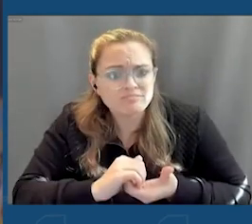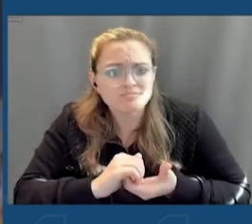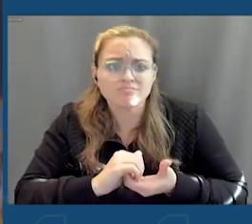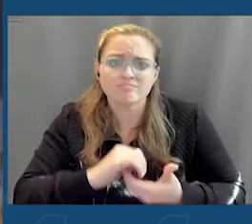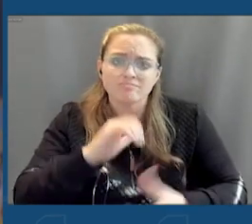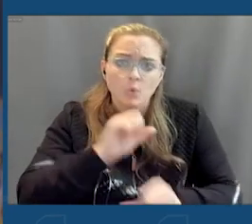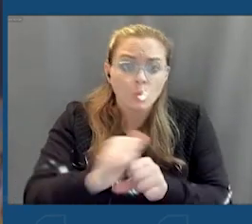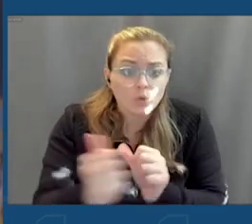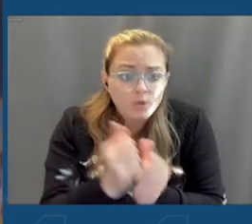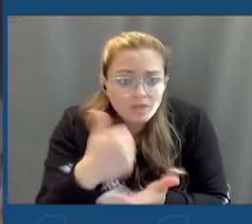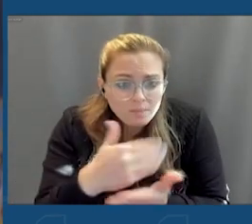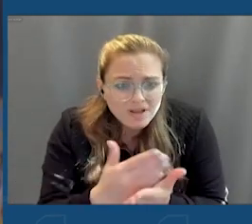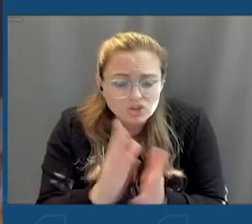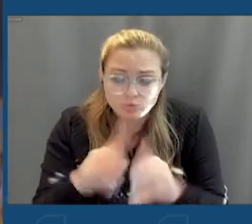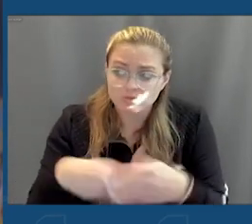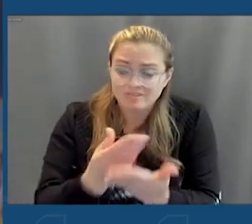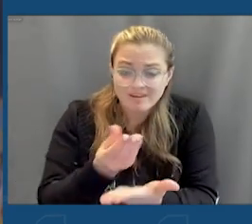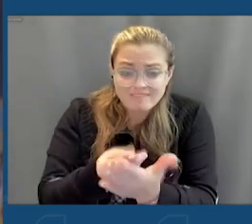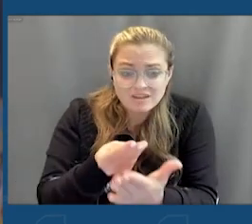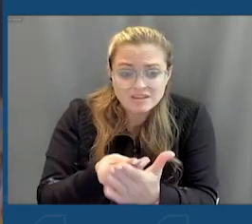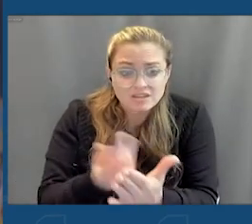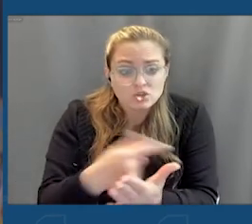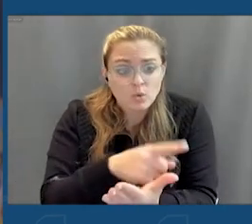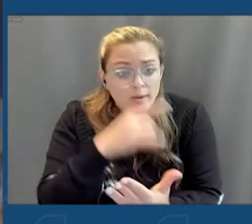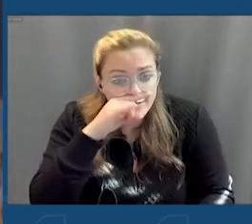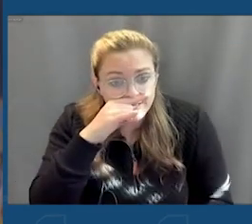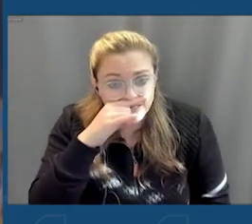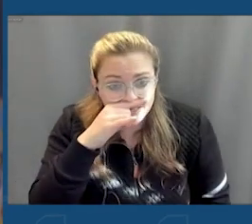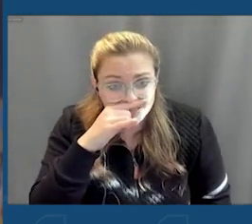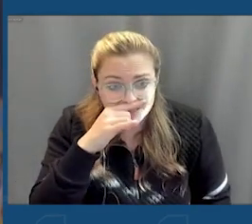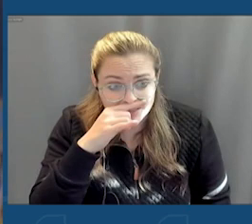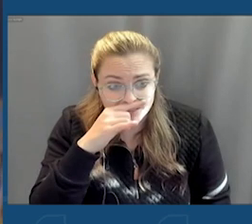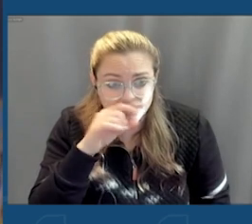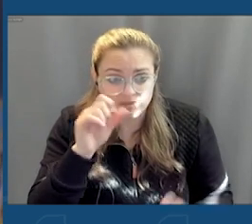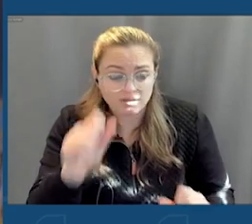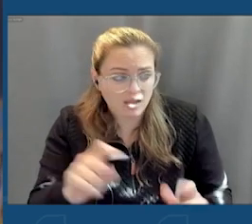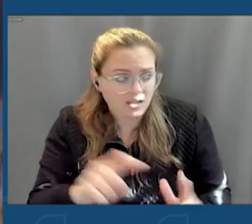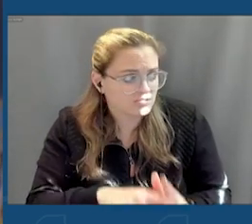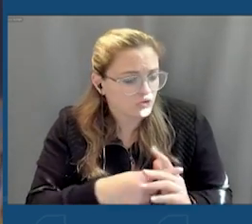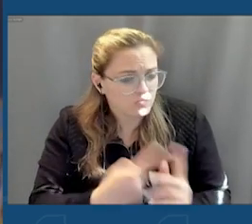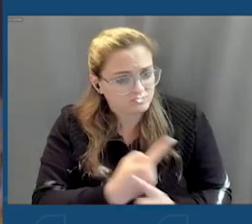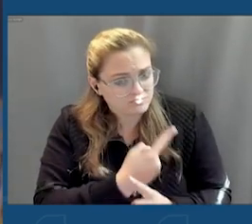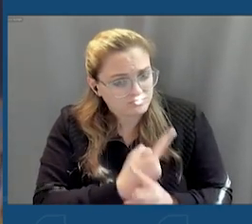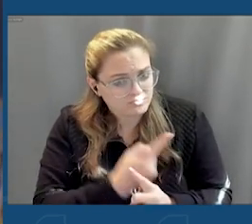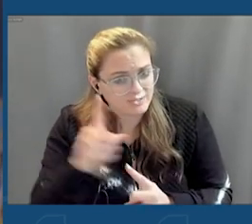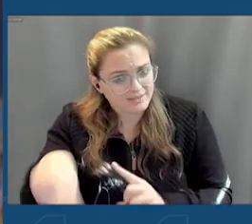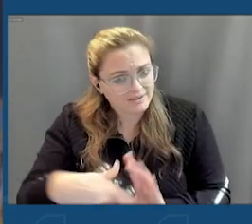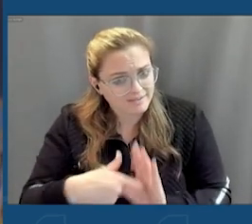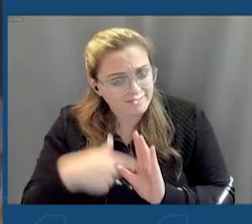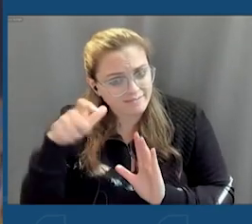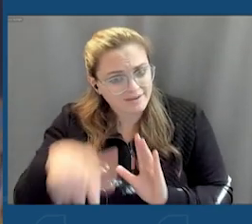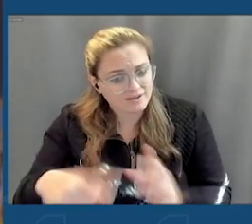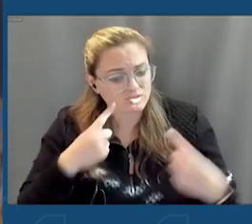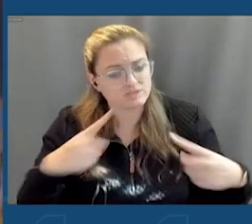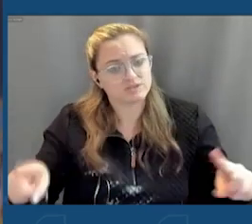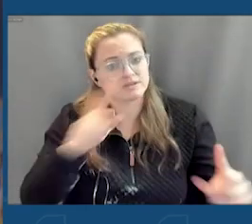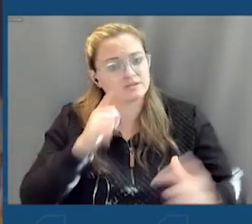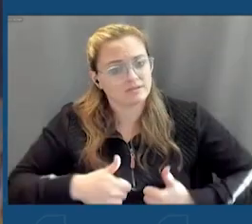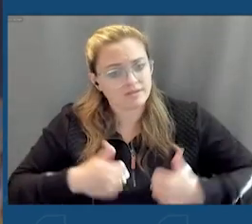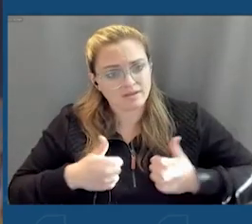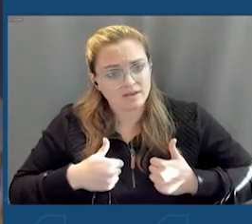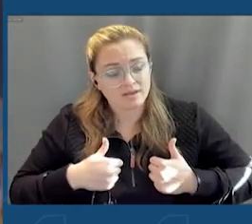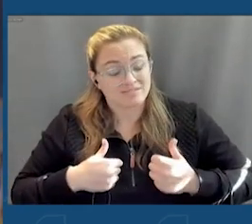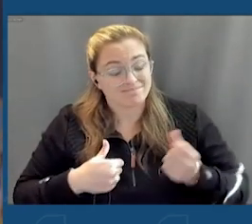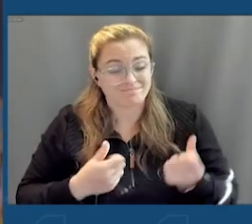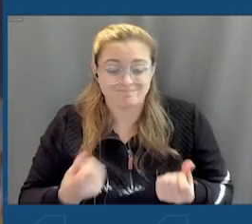provide funding so that our kids can get the start that they need so they can succeed in life. It's no